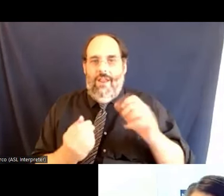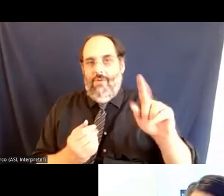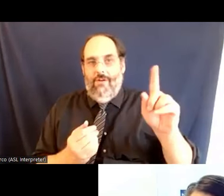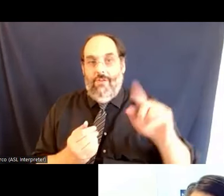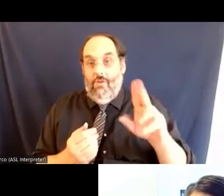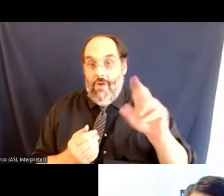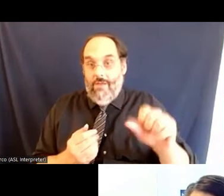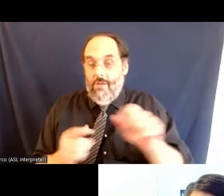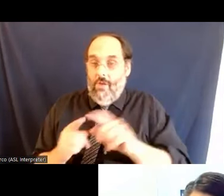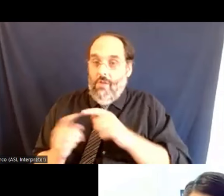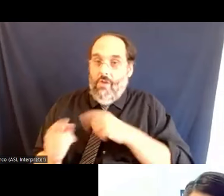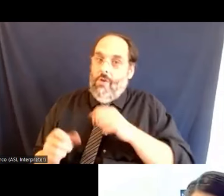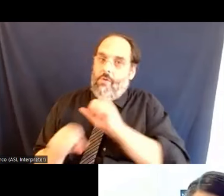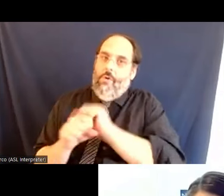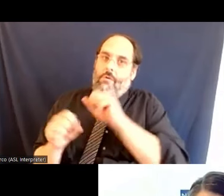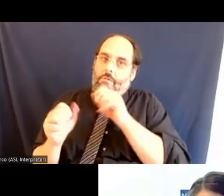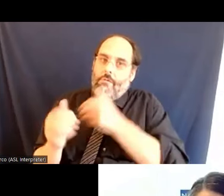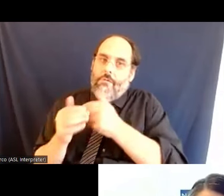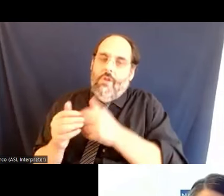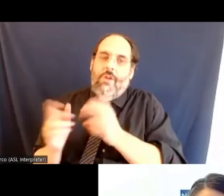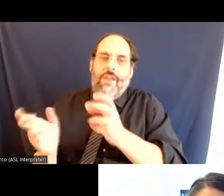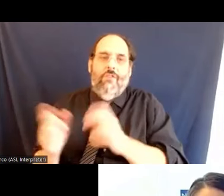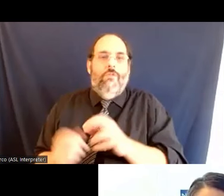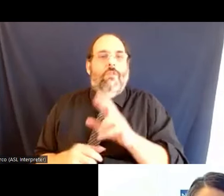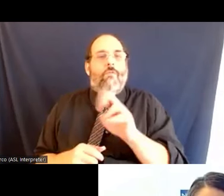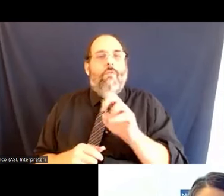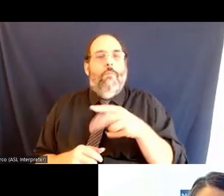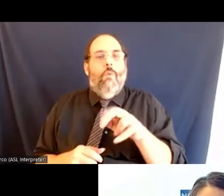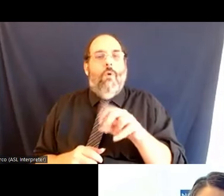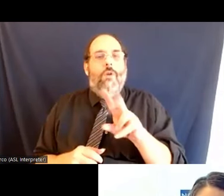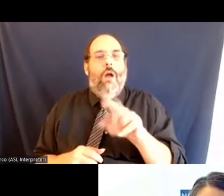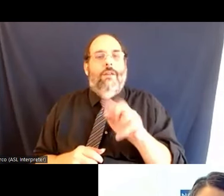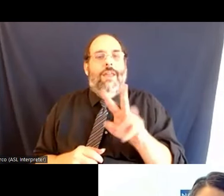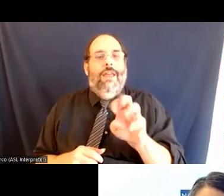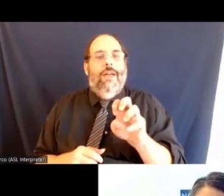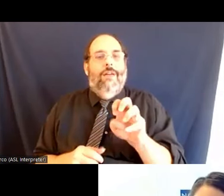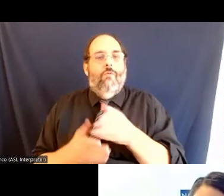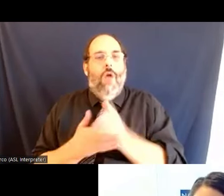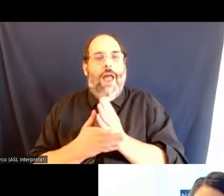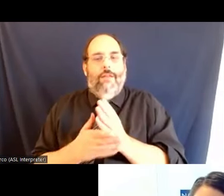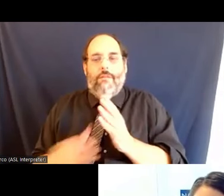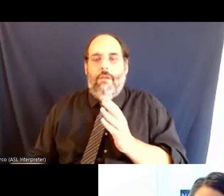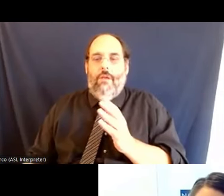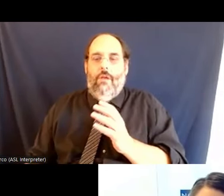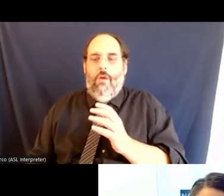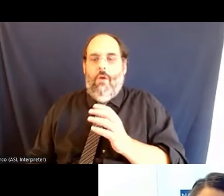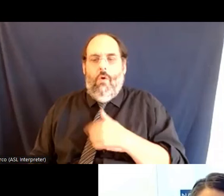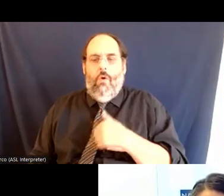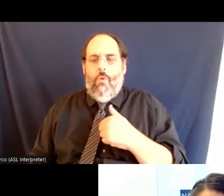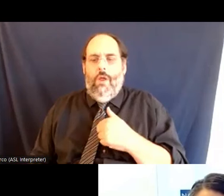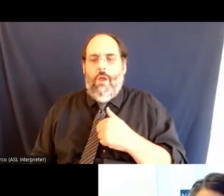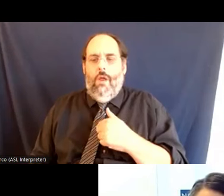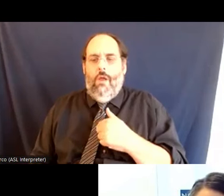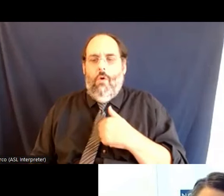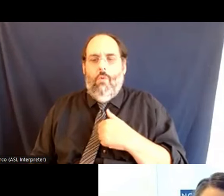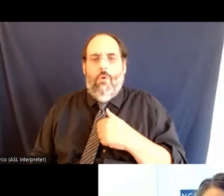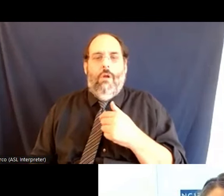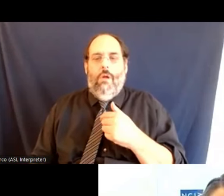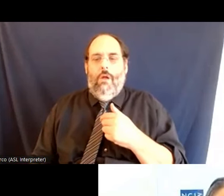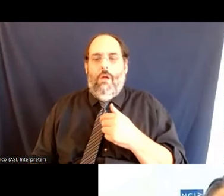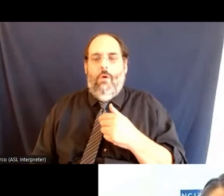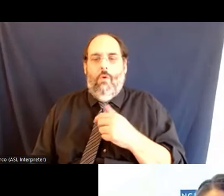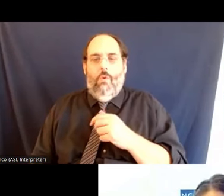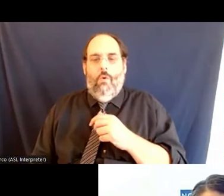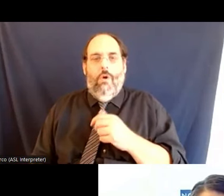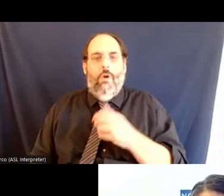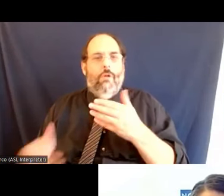that also works deeply on issues of reproductive rights is, you know, we worked with you very closely on the FACE Act outside of